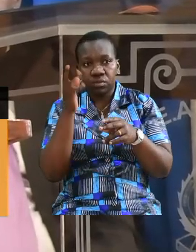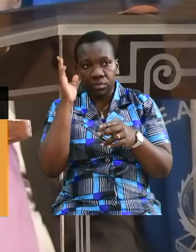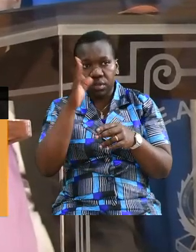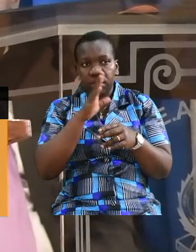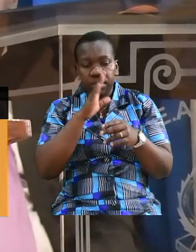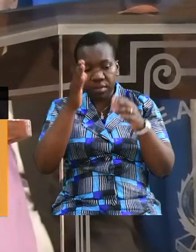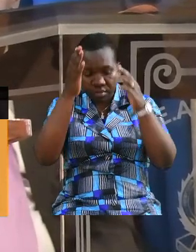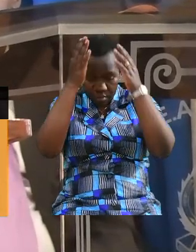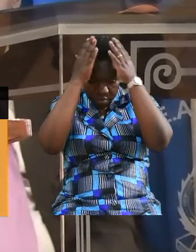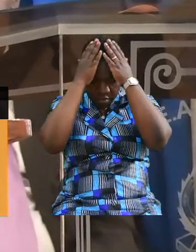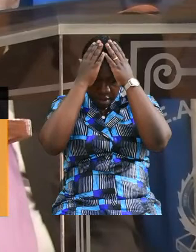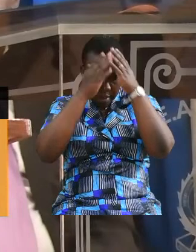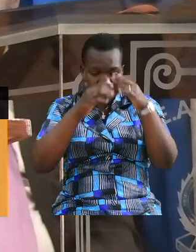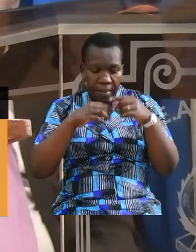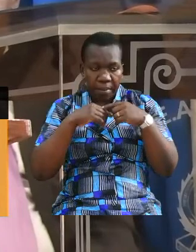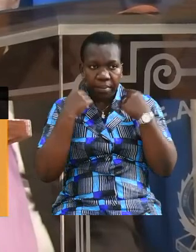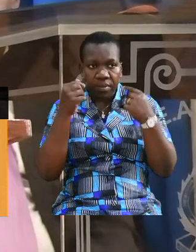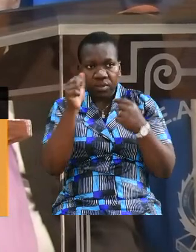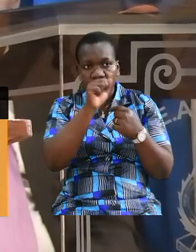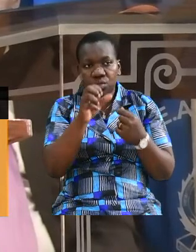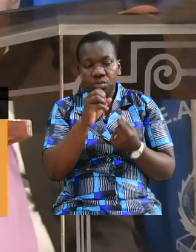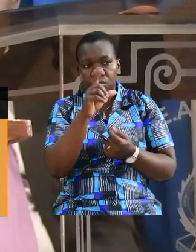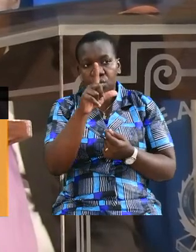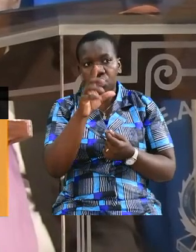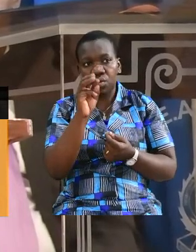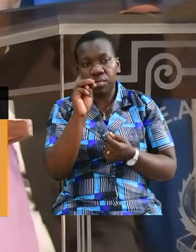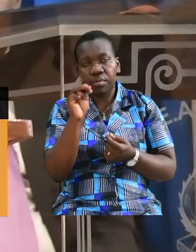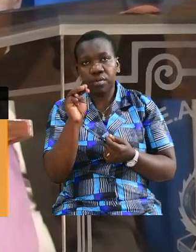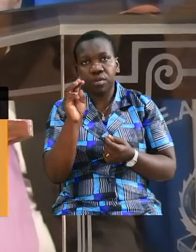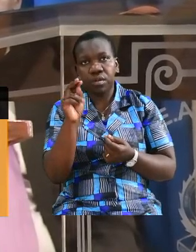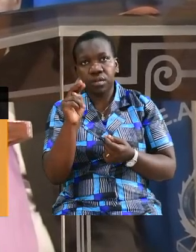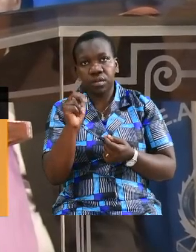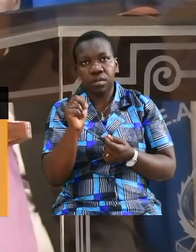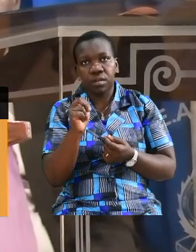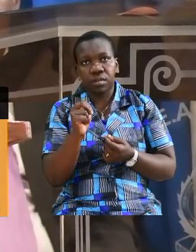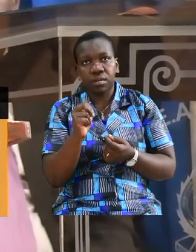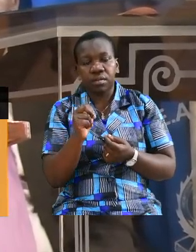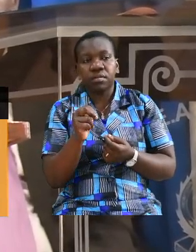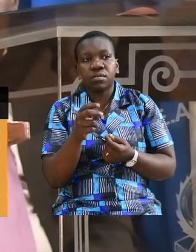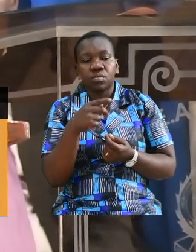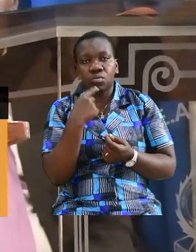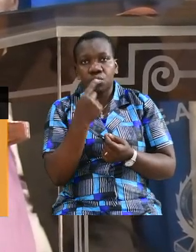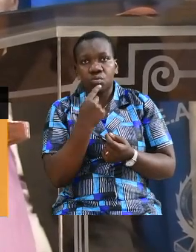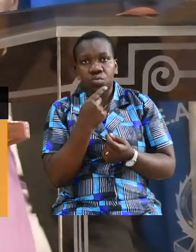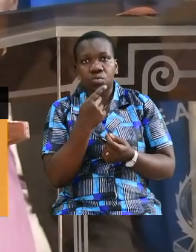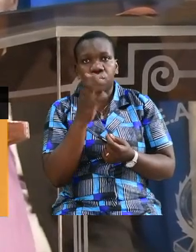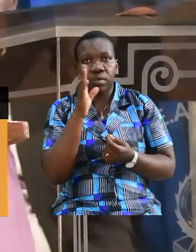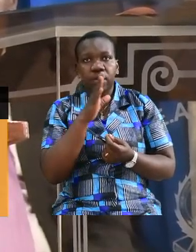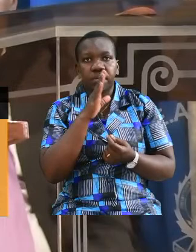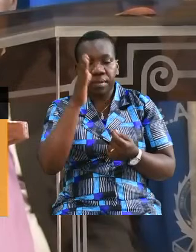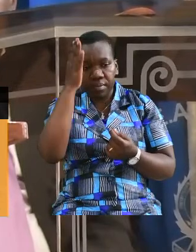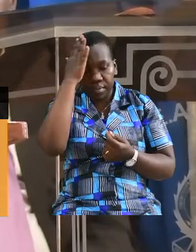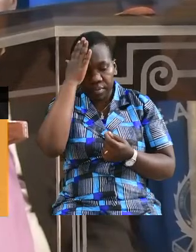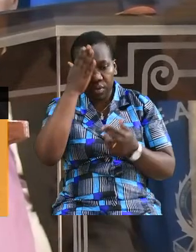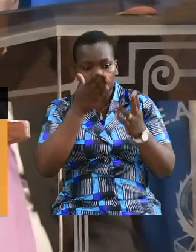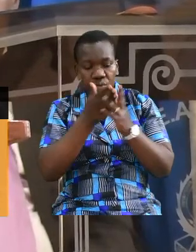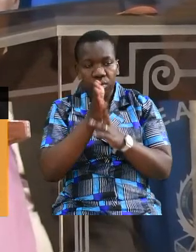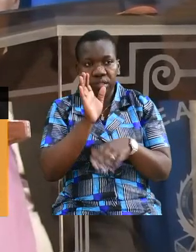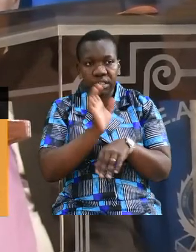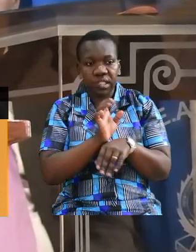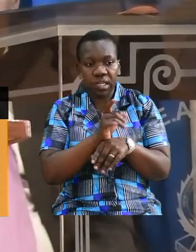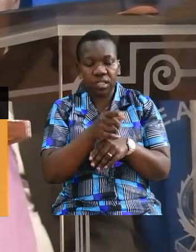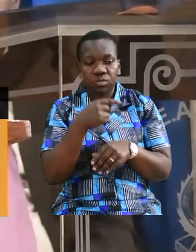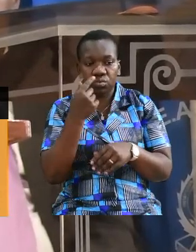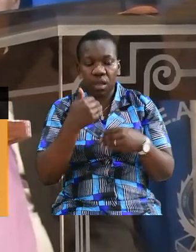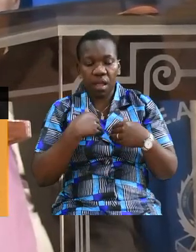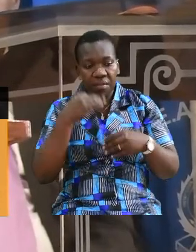Kamau regarding the circumstances of the case in which he wrote and reaffirmed denouncing his faith in Jesus